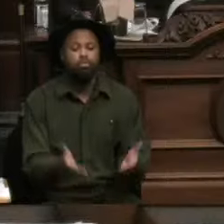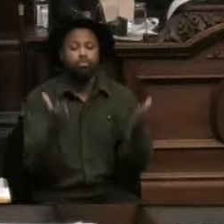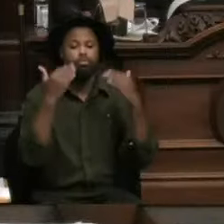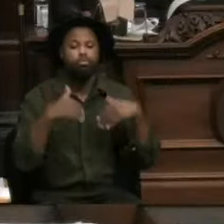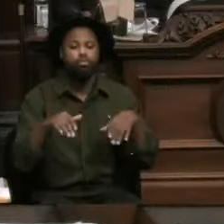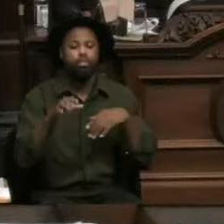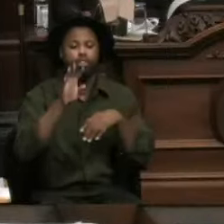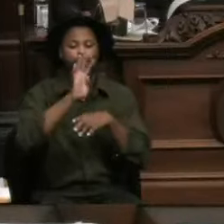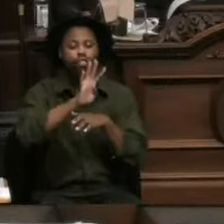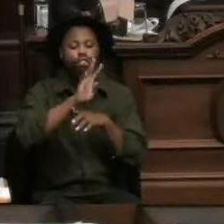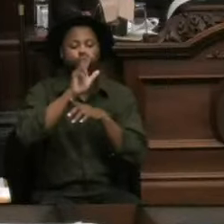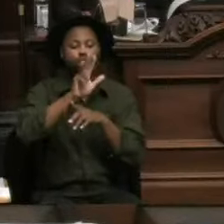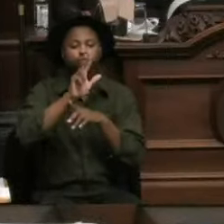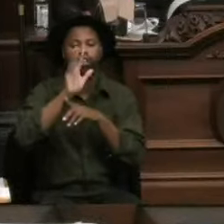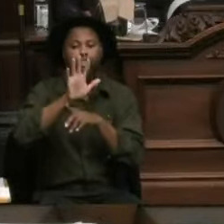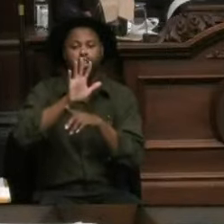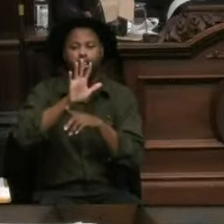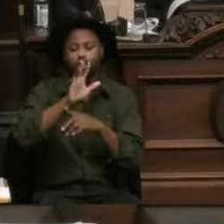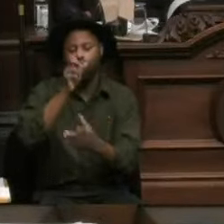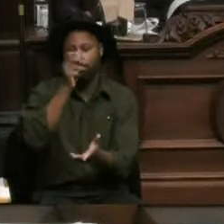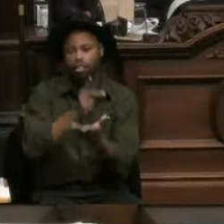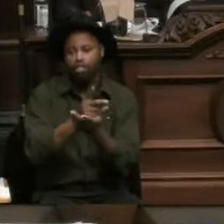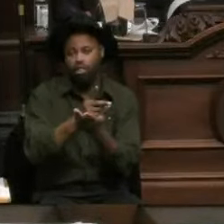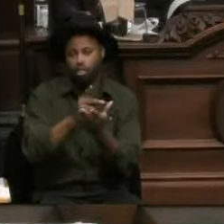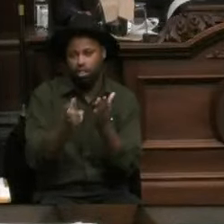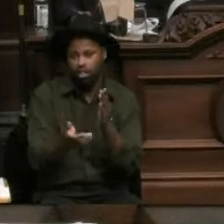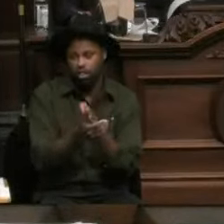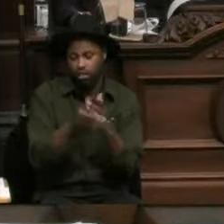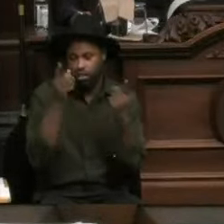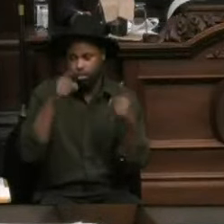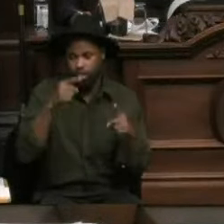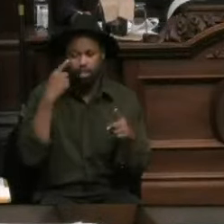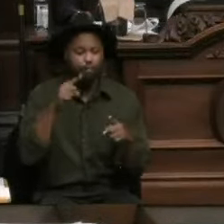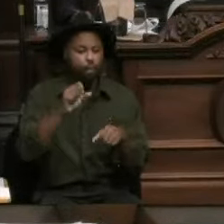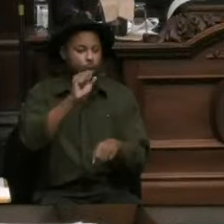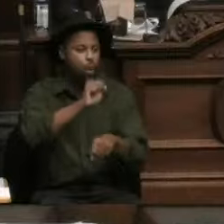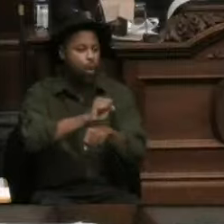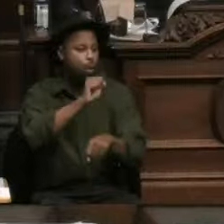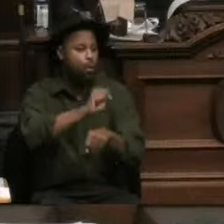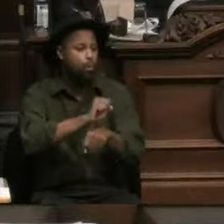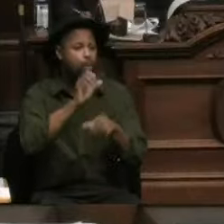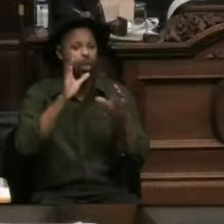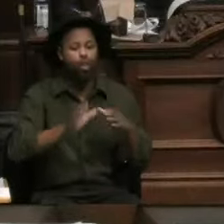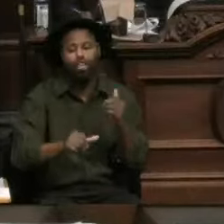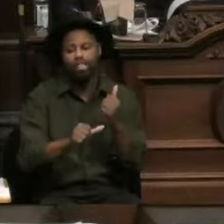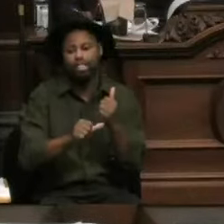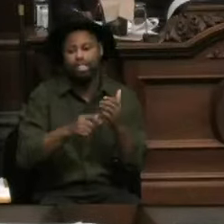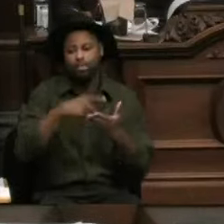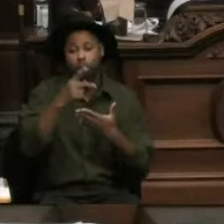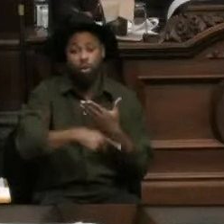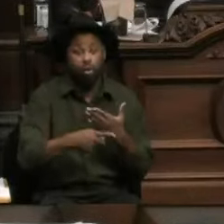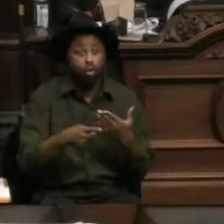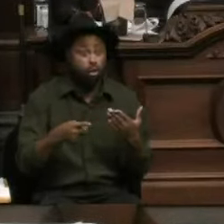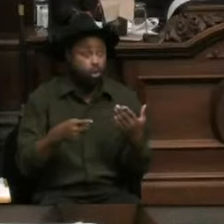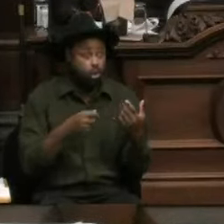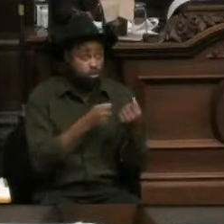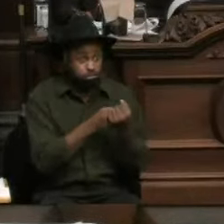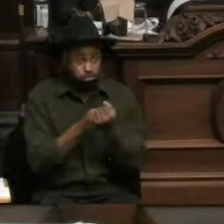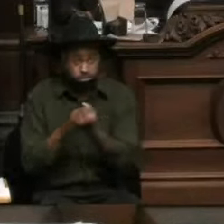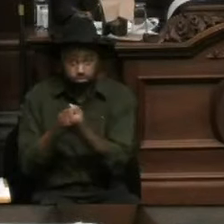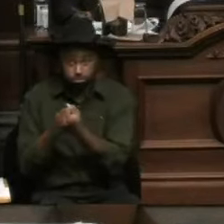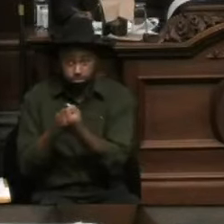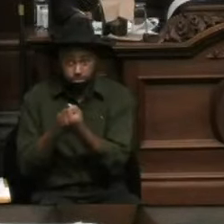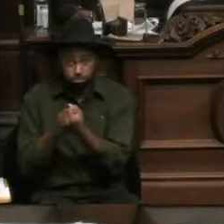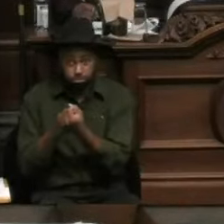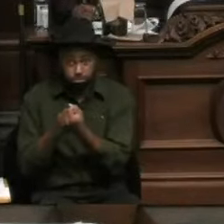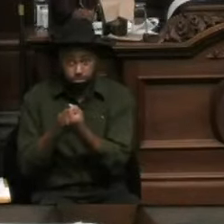Introductory number 435, authorizing an amendatory agreement for the employee assistance program. All in favor, please say aye.